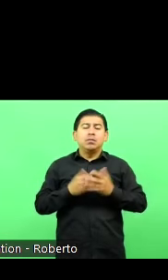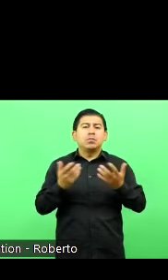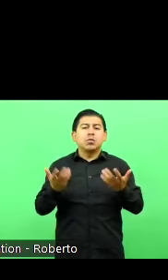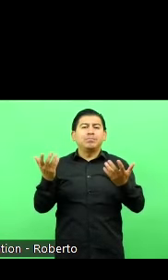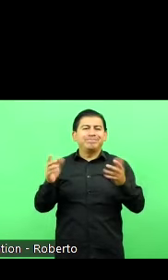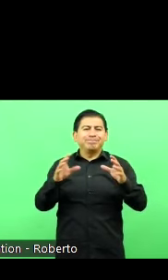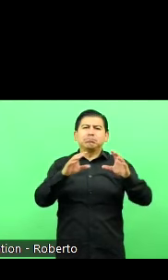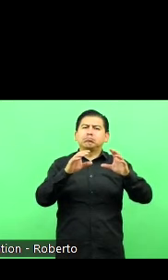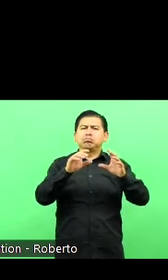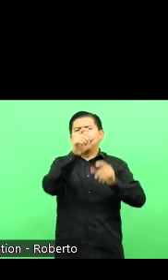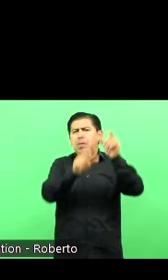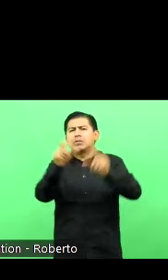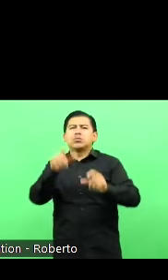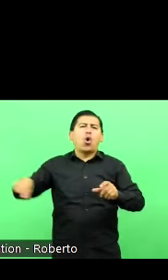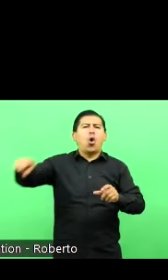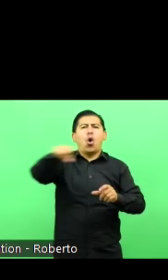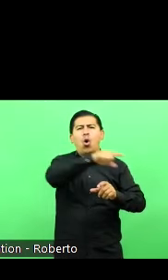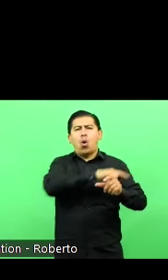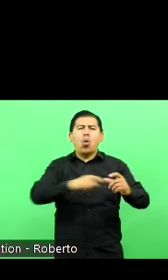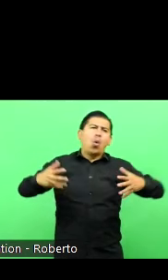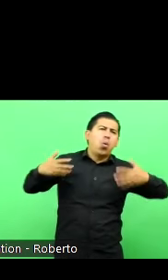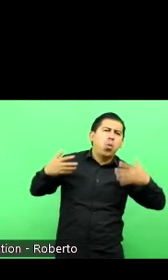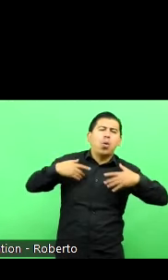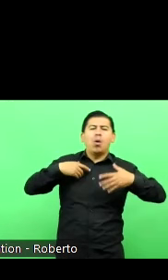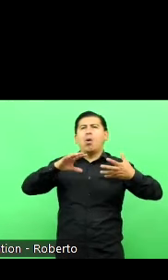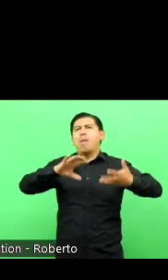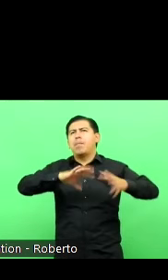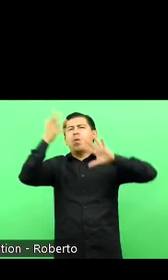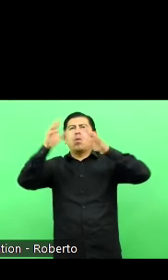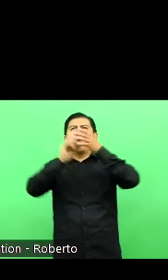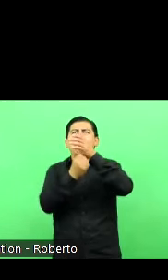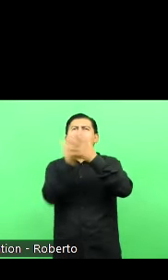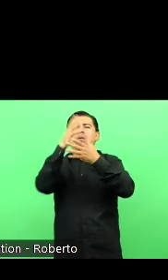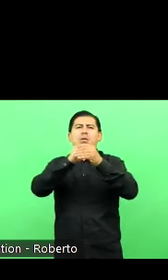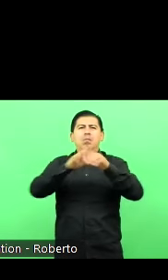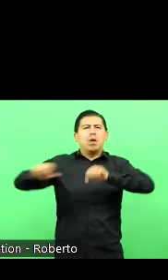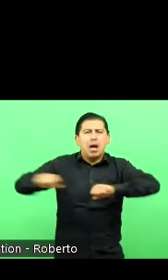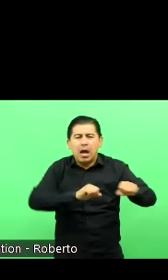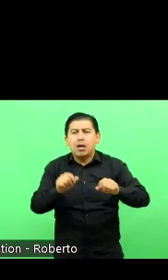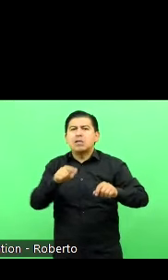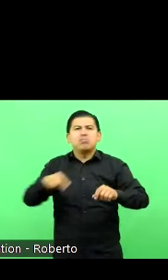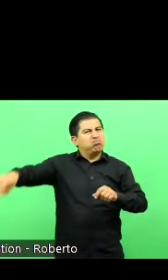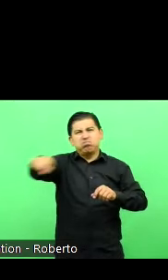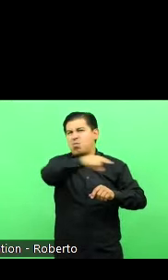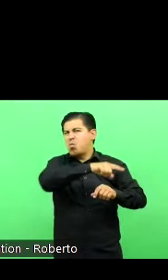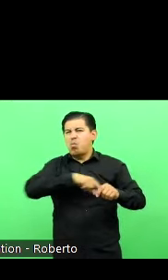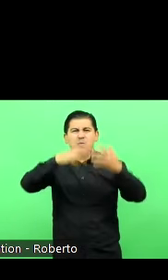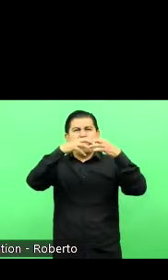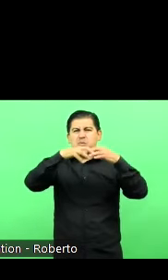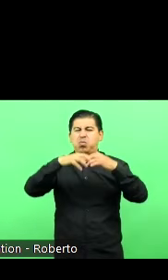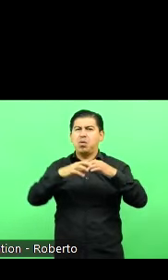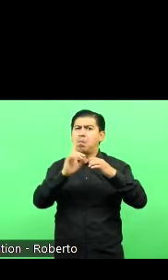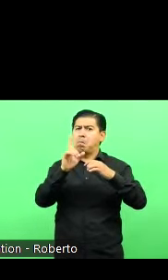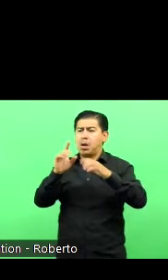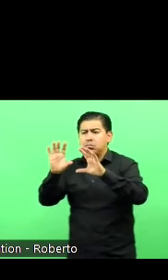critical that we focus on enhancing inclusion in resilience building efforts to alleviate